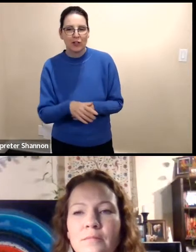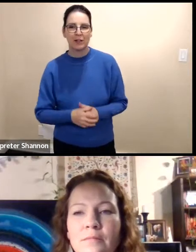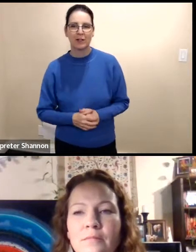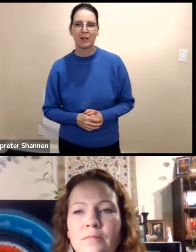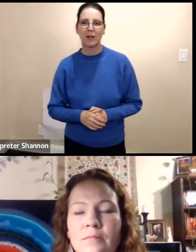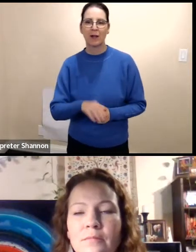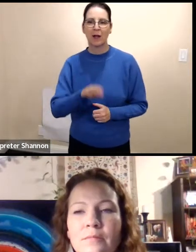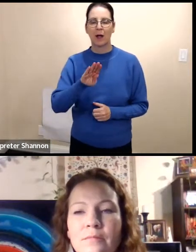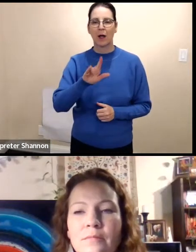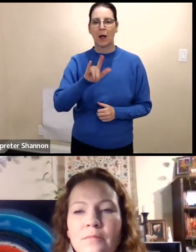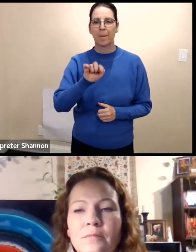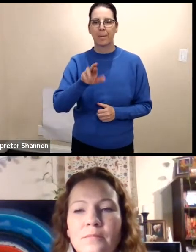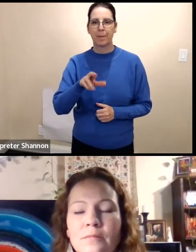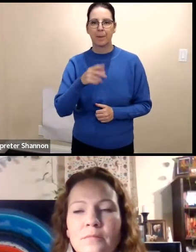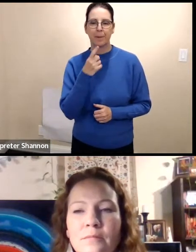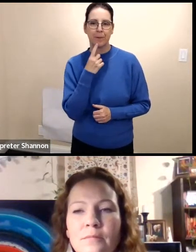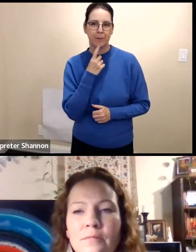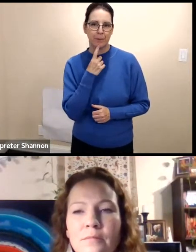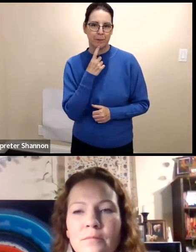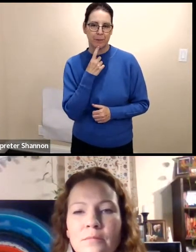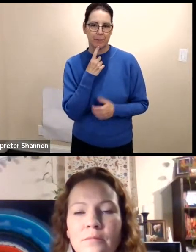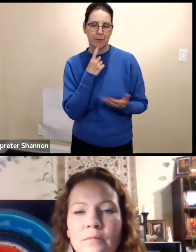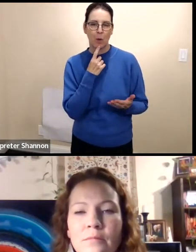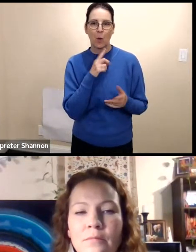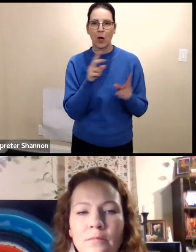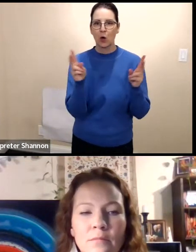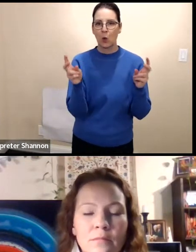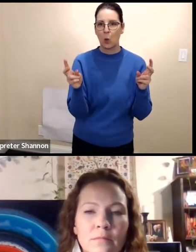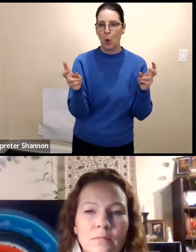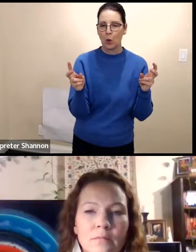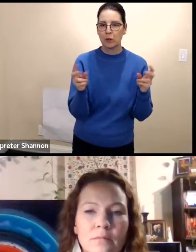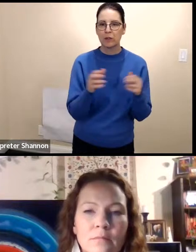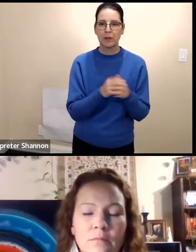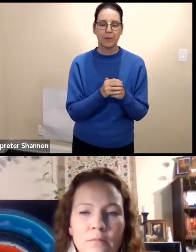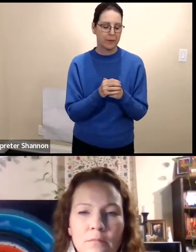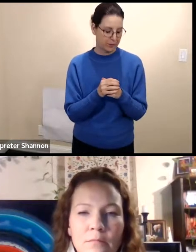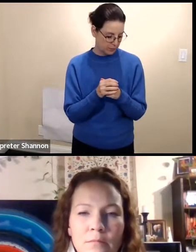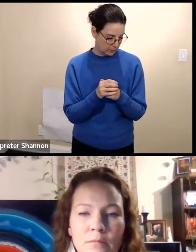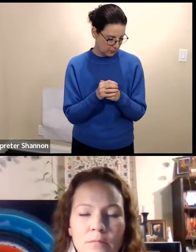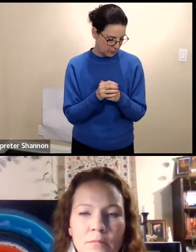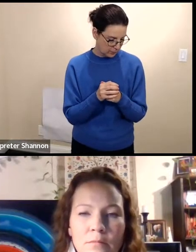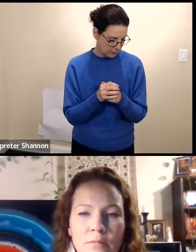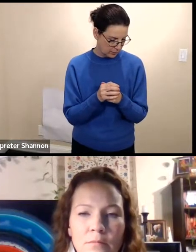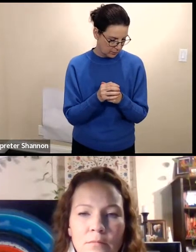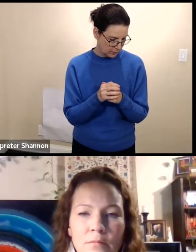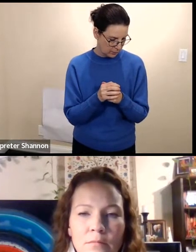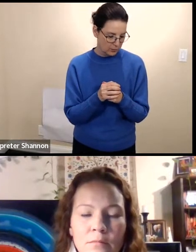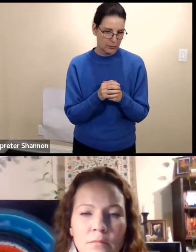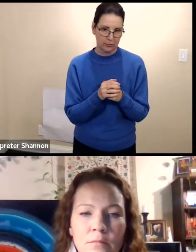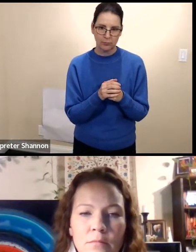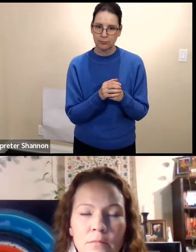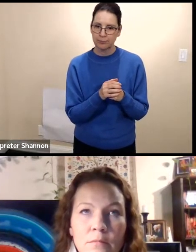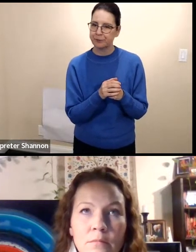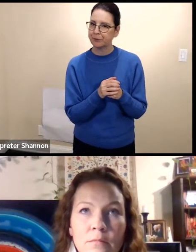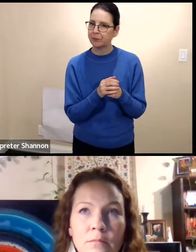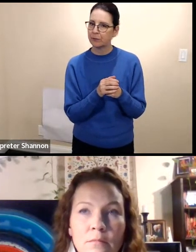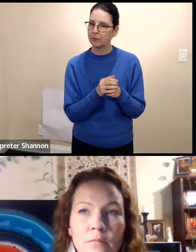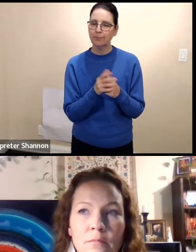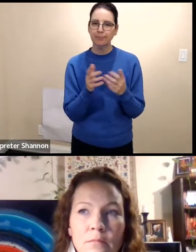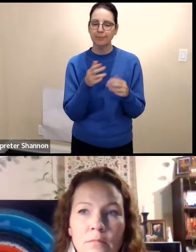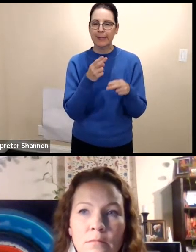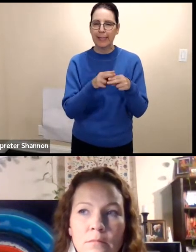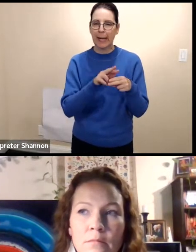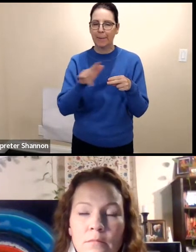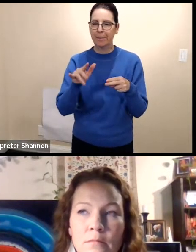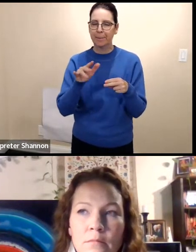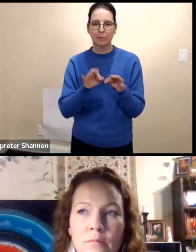Blair says one of the resonant quotes from Robert cootstock was from Simon Shona who mentioned the